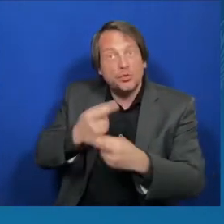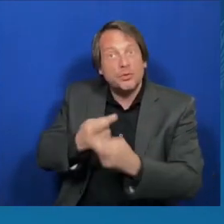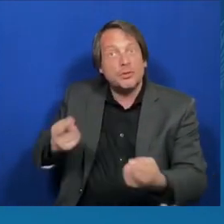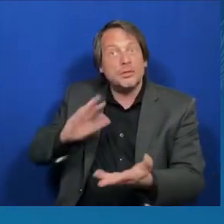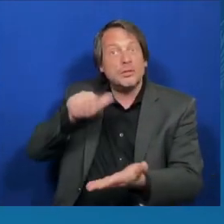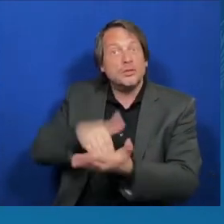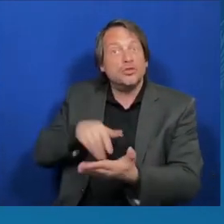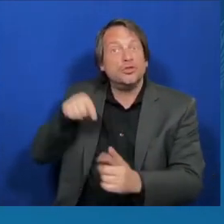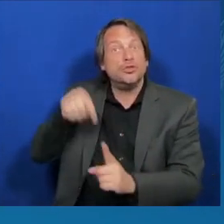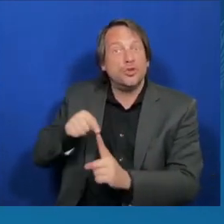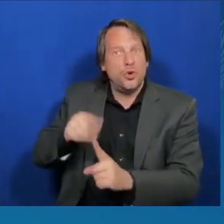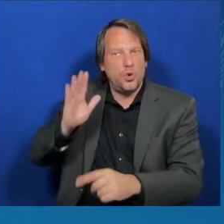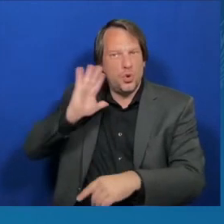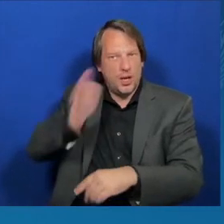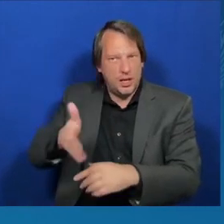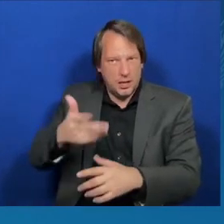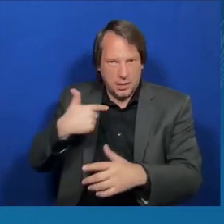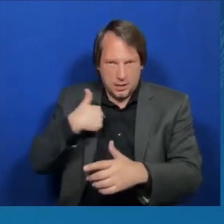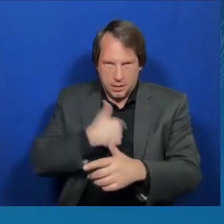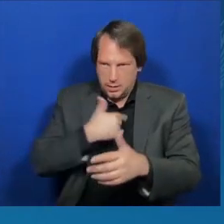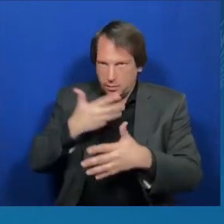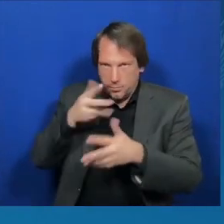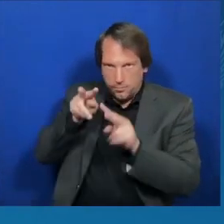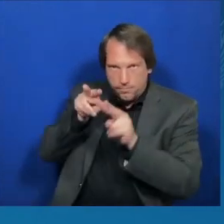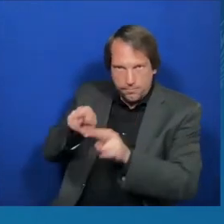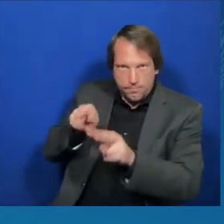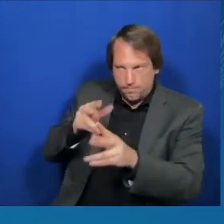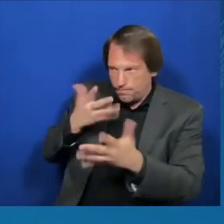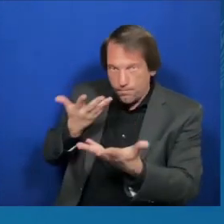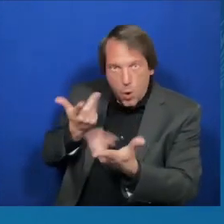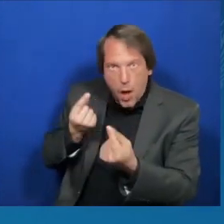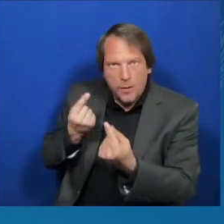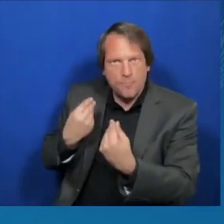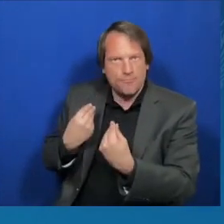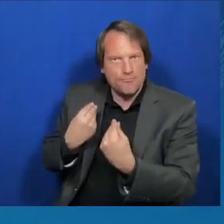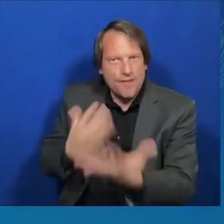to use red flag laws and keep communities safe.